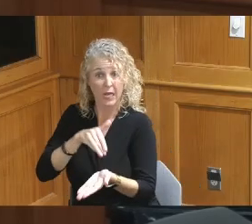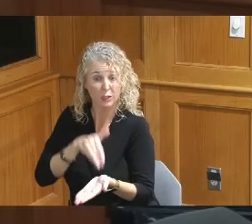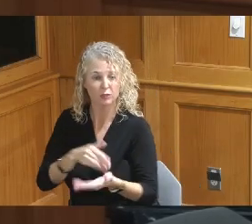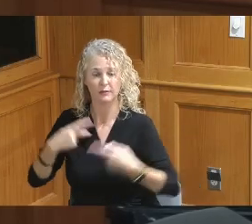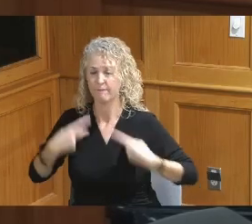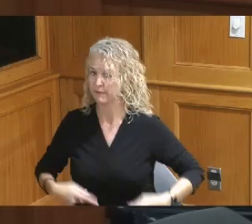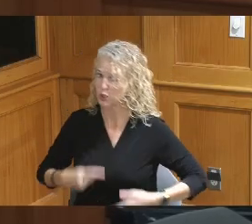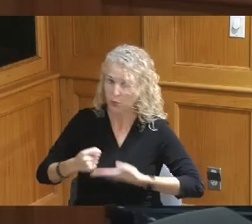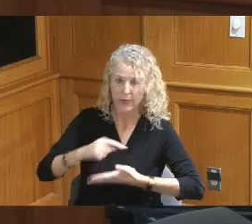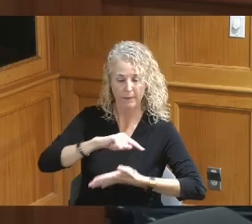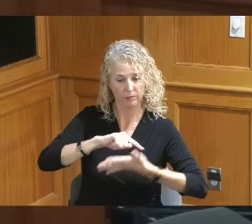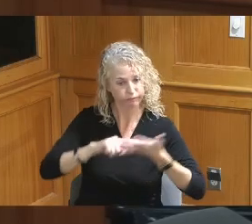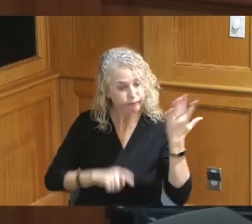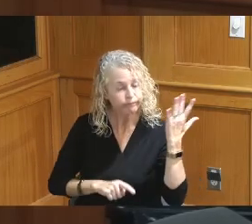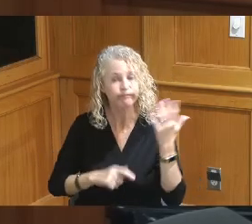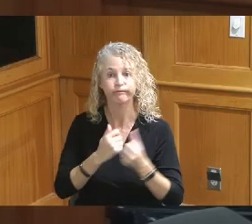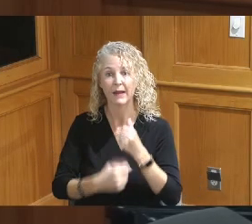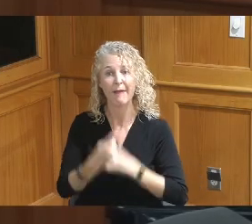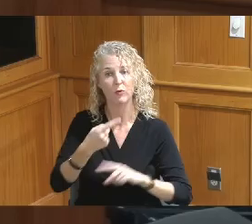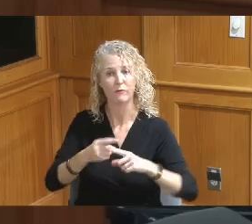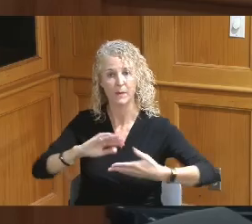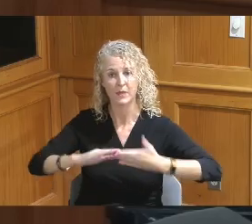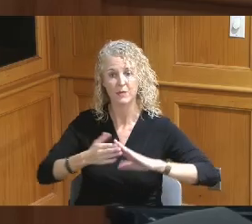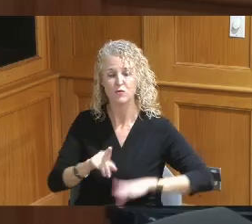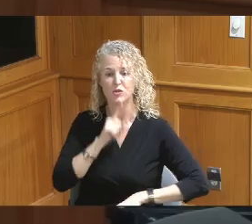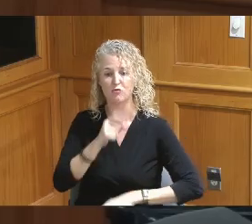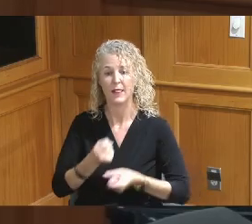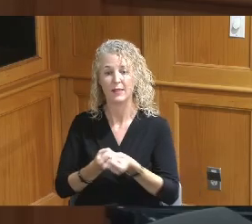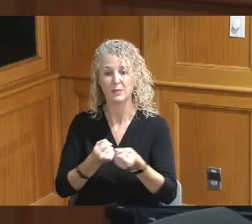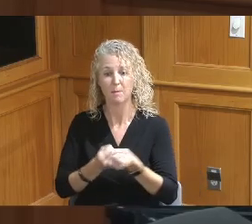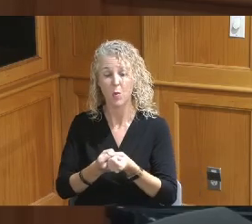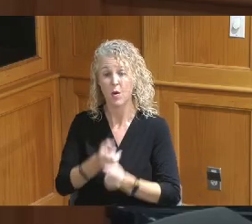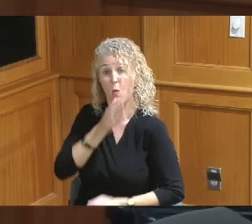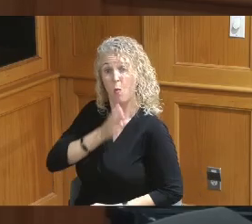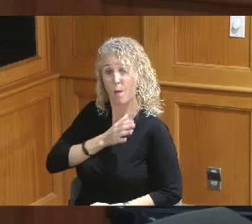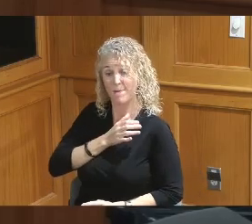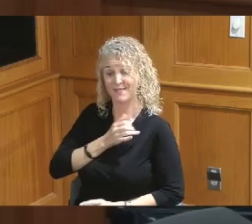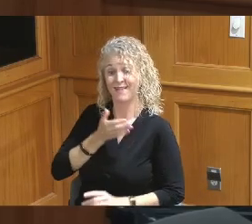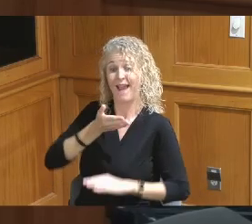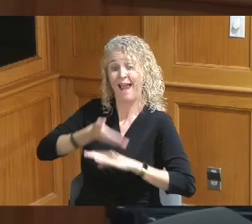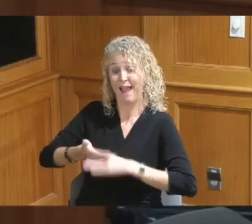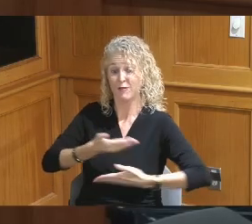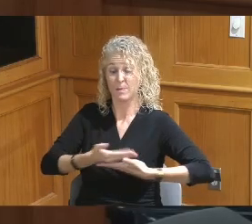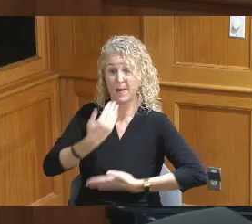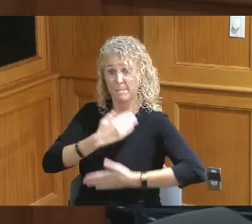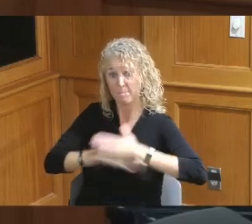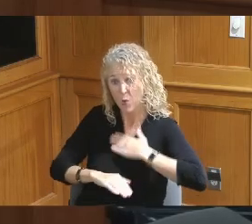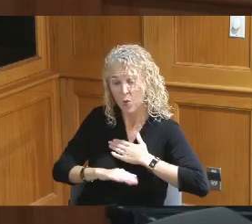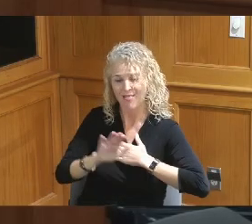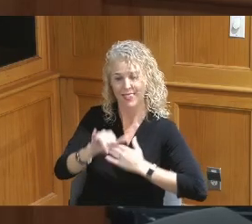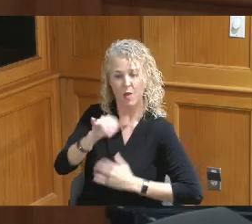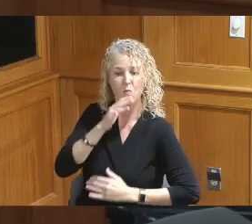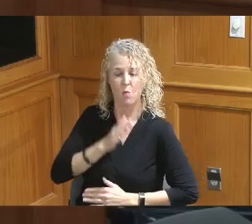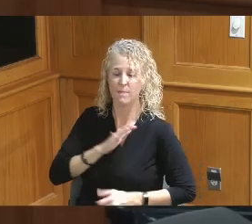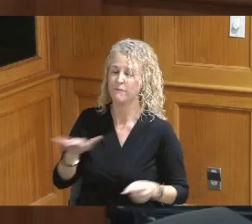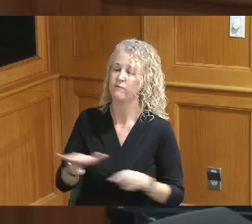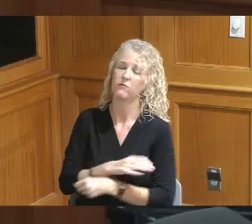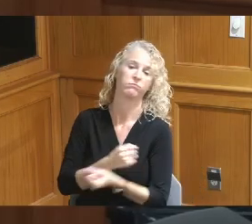physical therapists, and other community professionals to ensure that postpartum families receive whole person